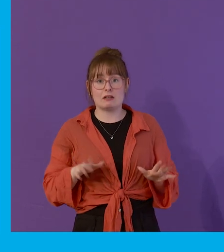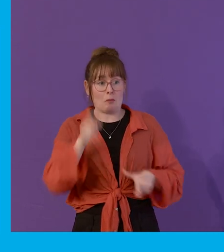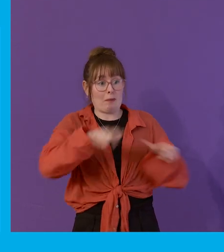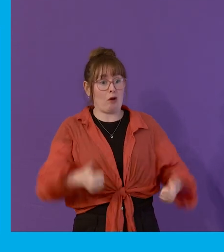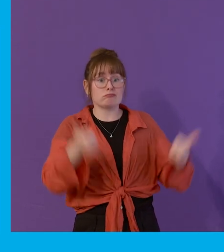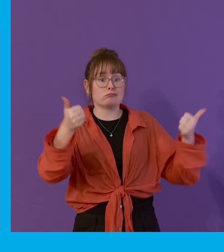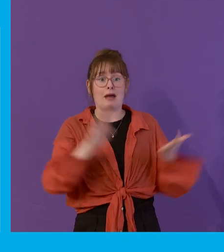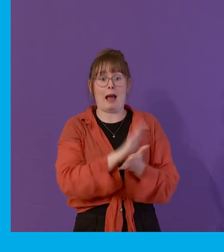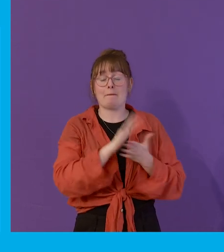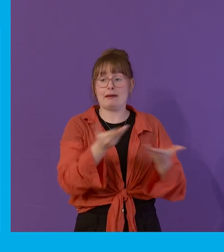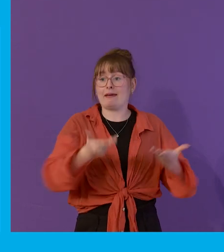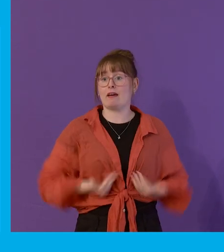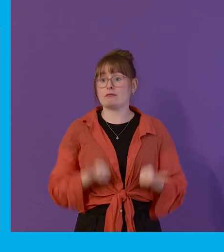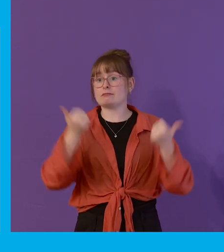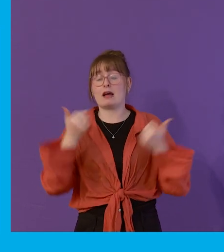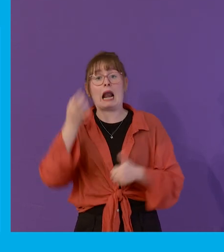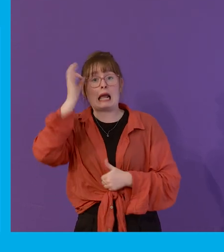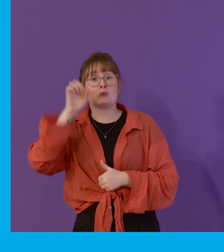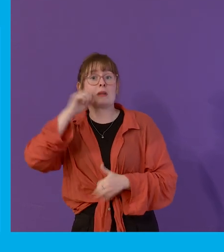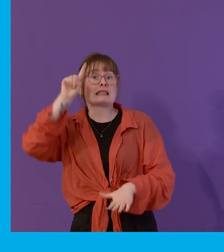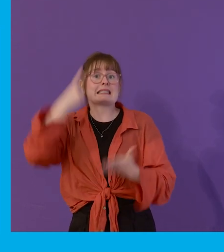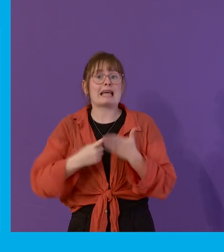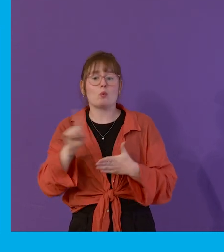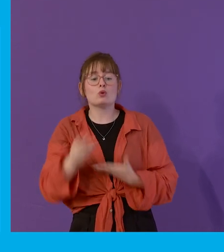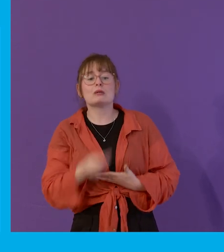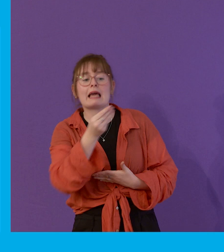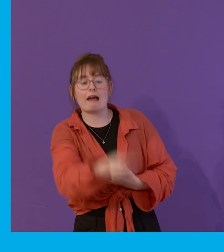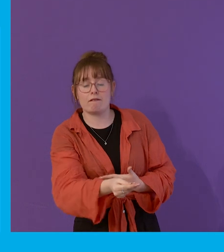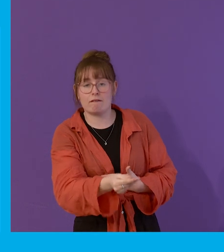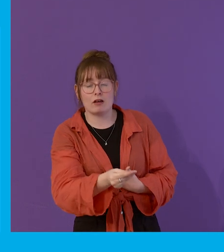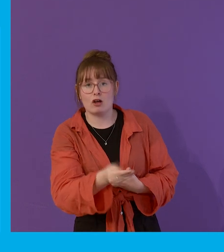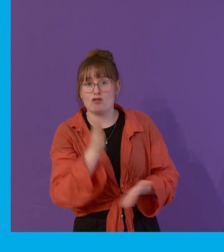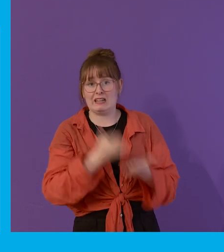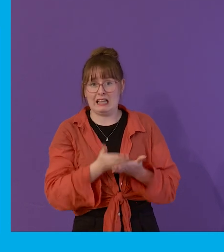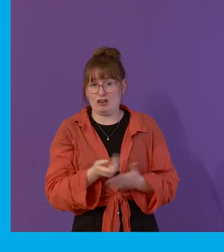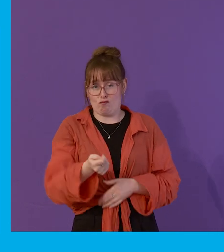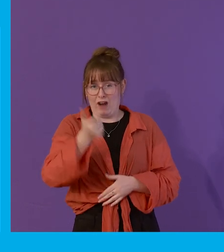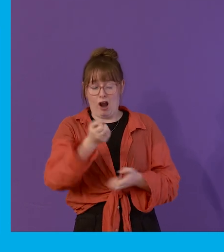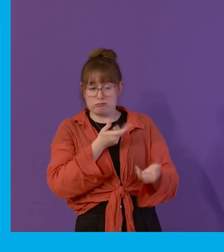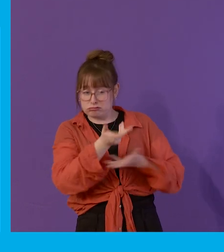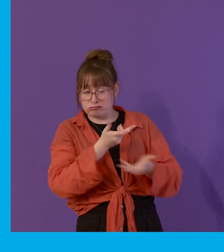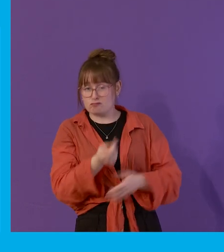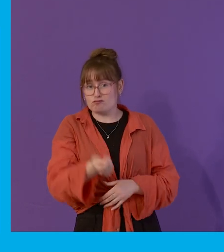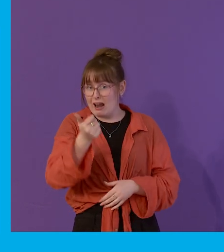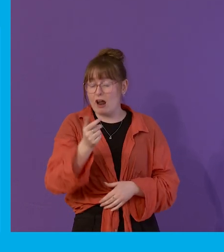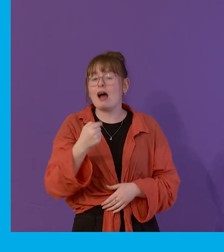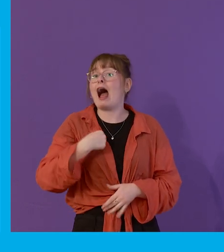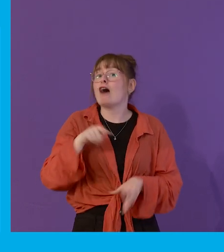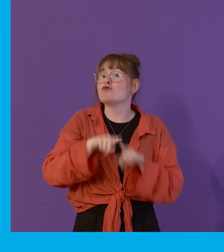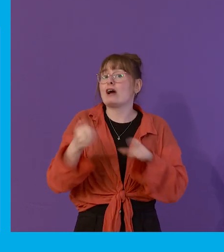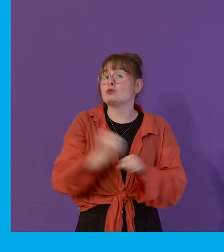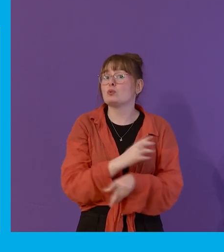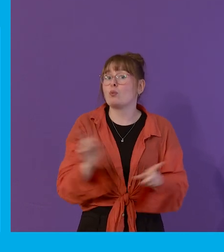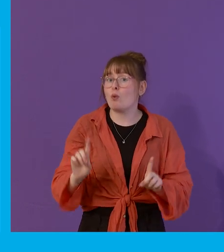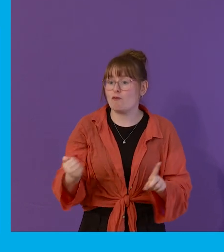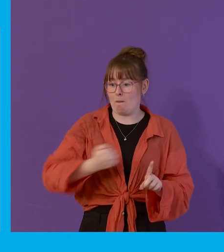were given, and the council would decide what they were given with very little or no consultation. What I've tried to do in my kind